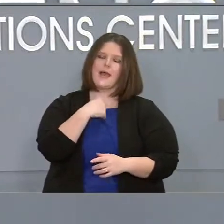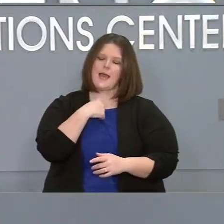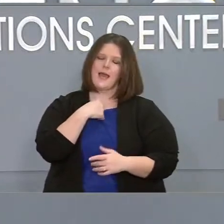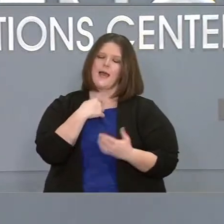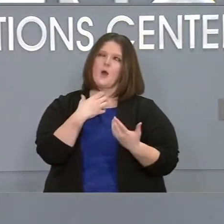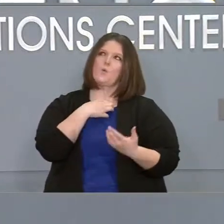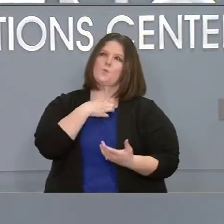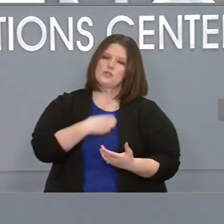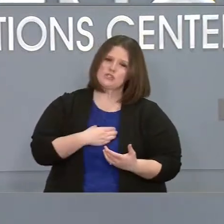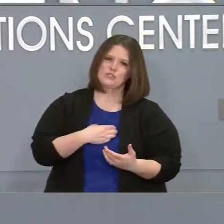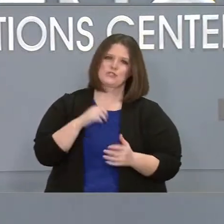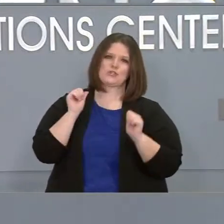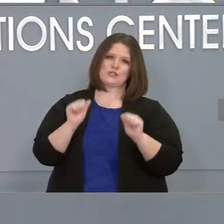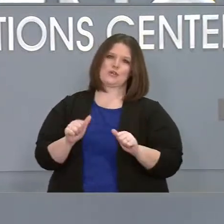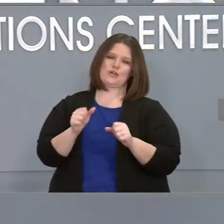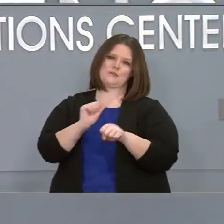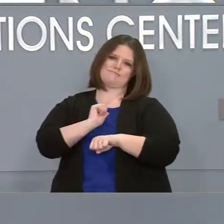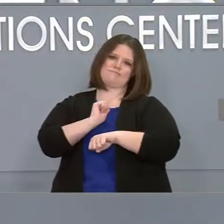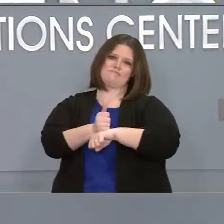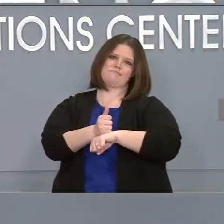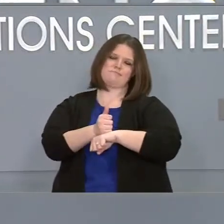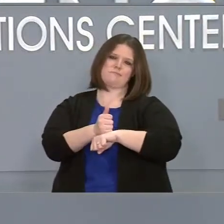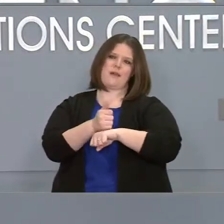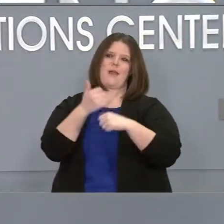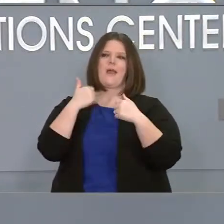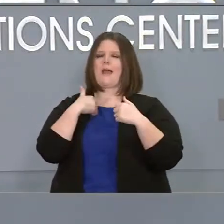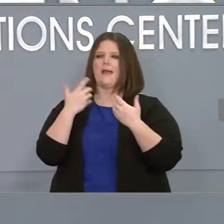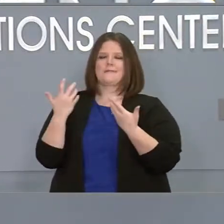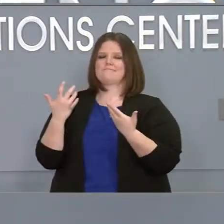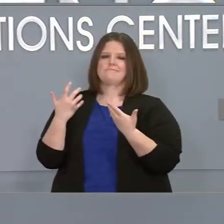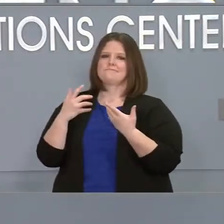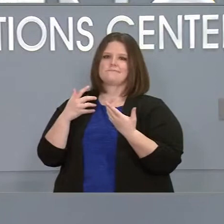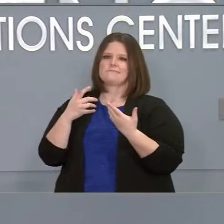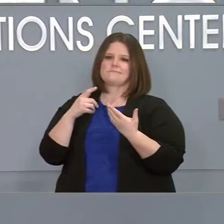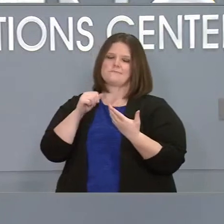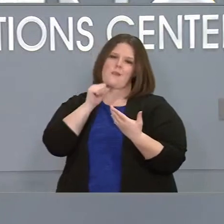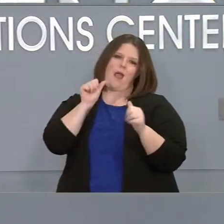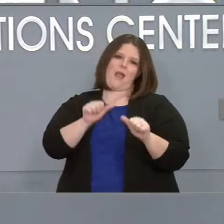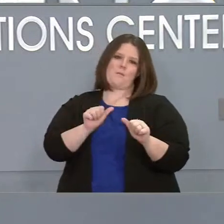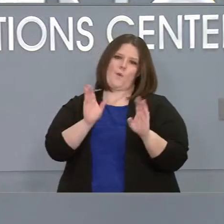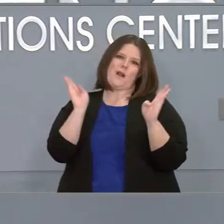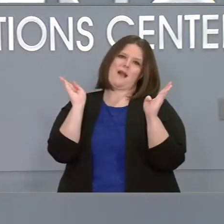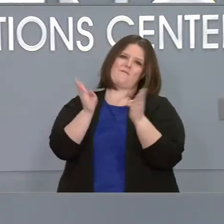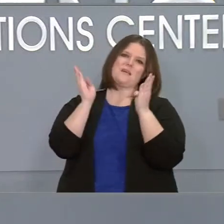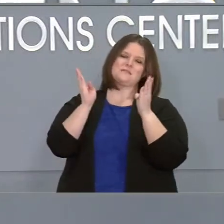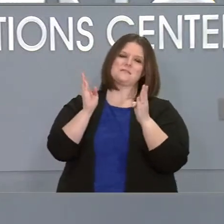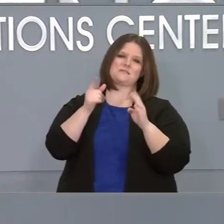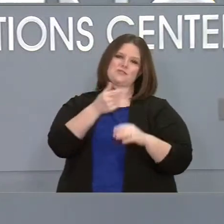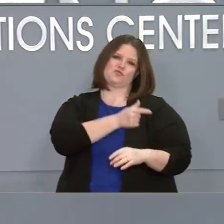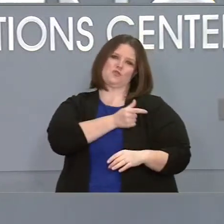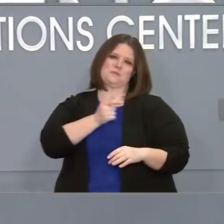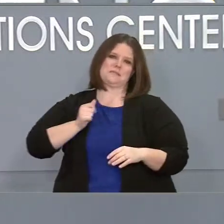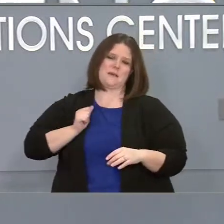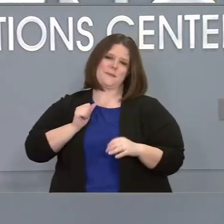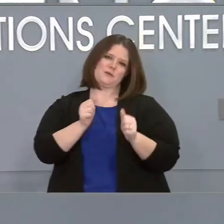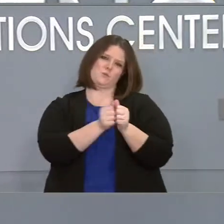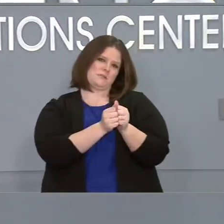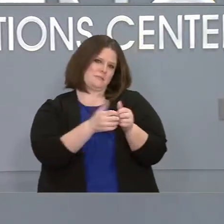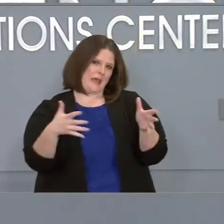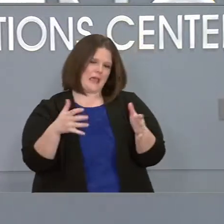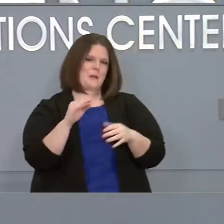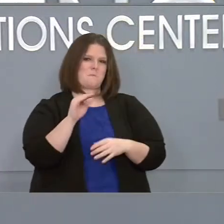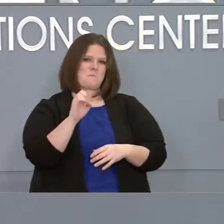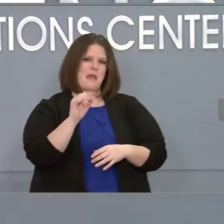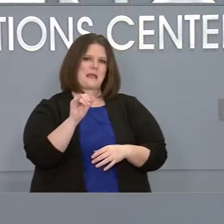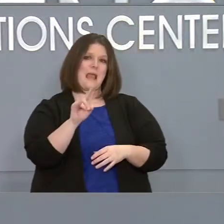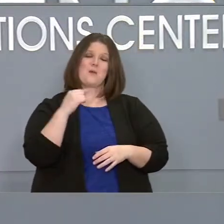able to help the governor and convince the General Assembly to move forward on Medicaid expansion. We absolutely need to do that